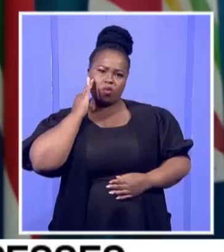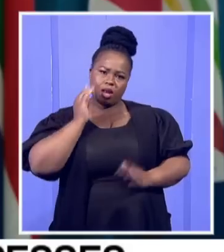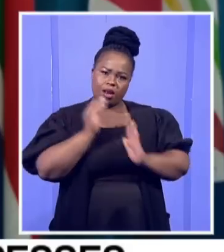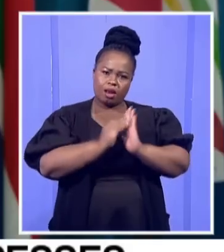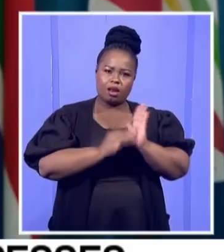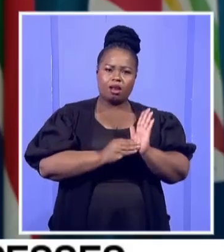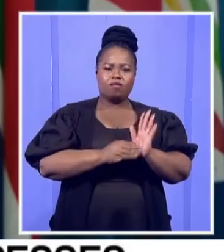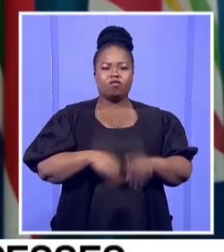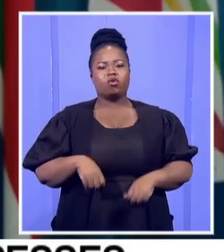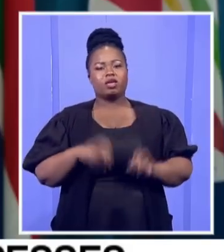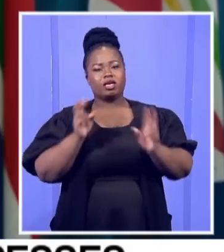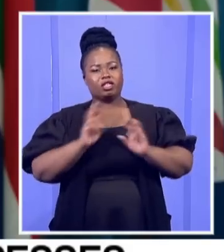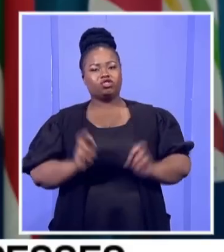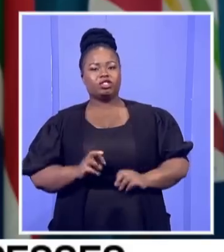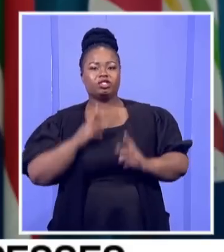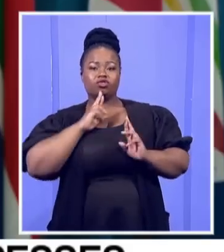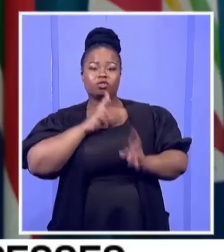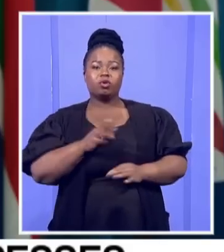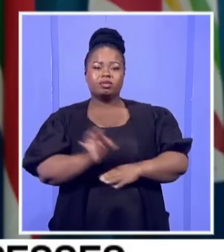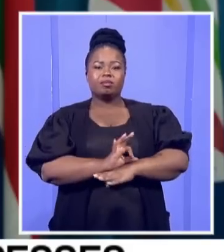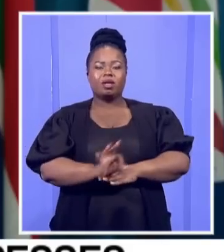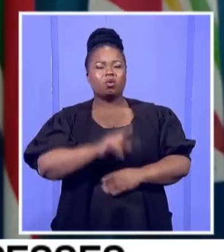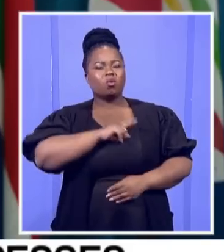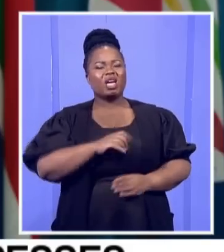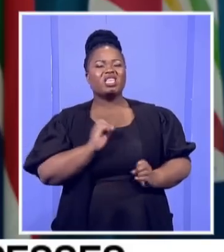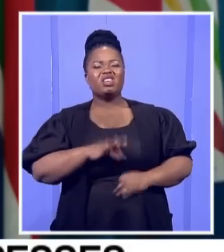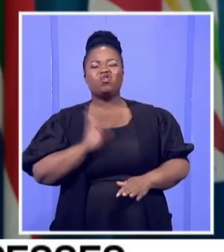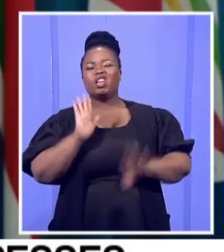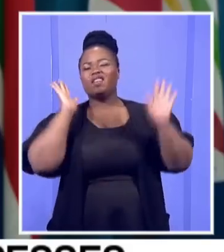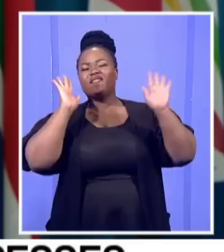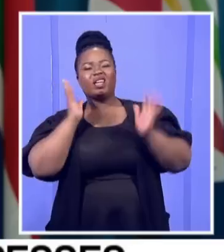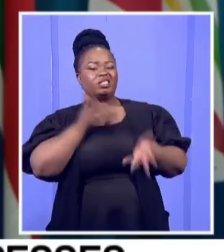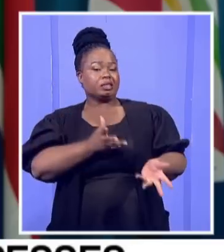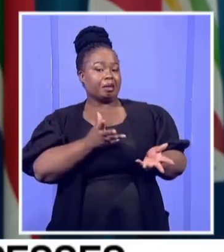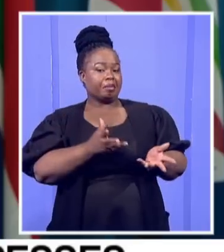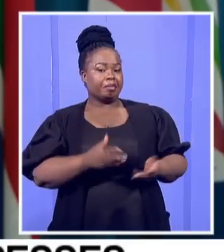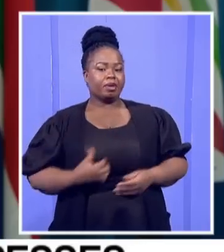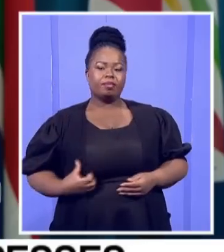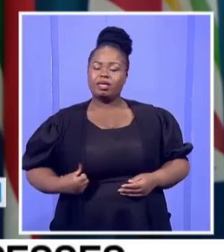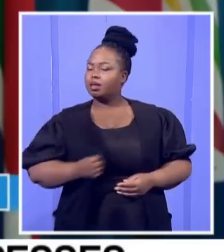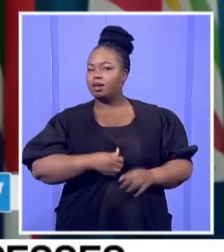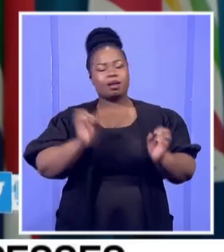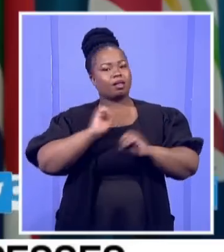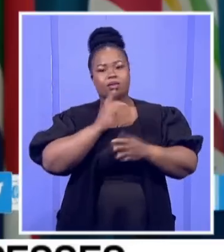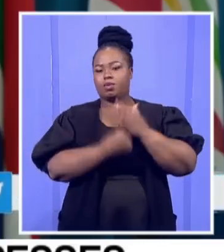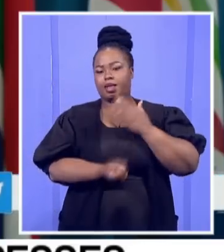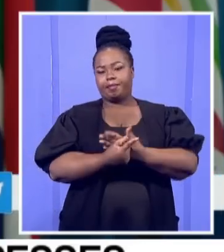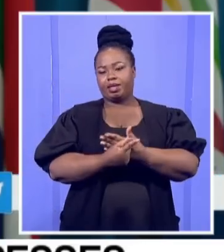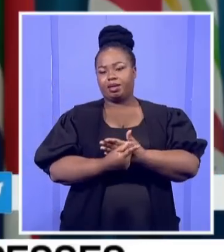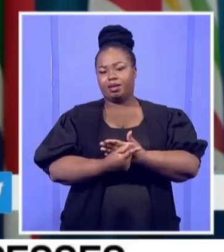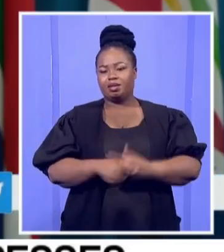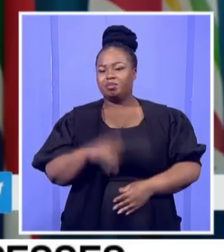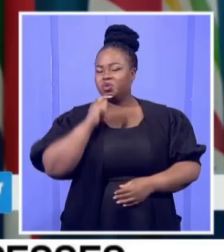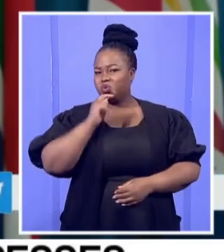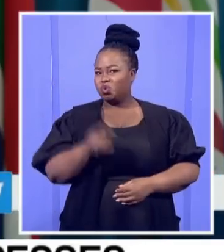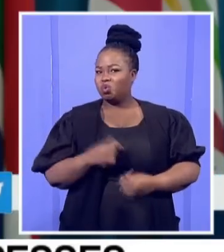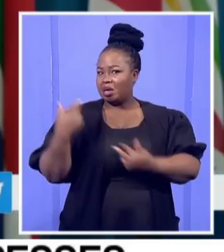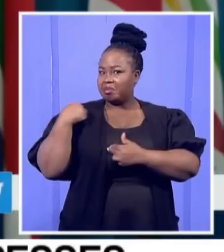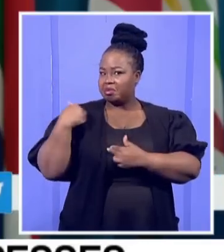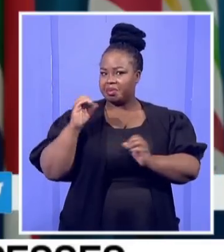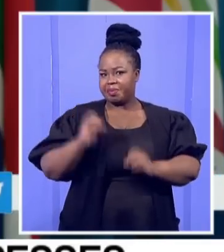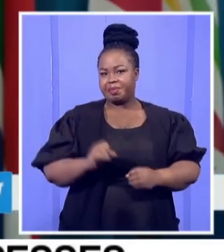energy response plan. Because left open-ended as it currently is, nothing will happen and no one will be held